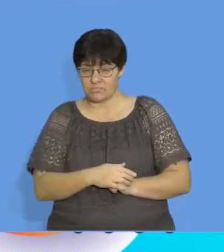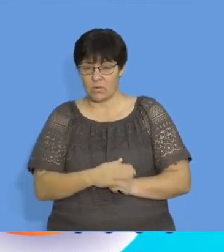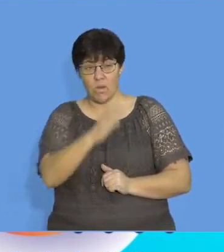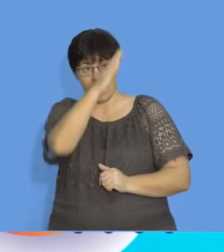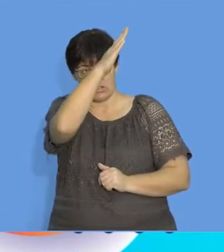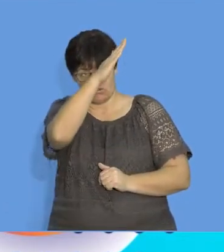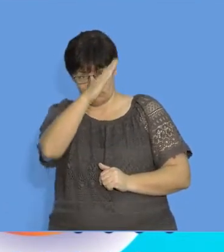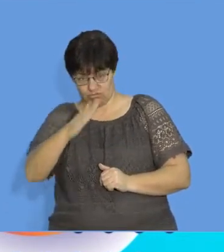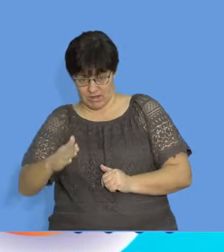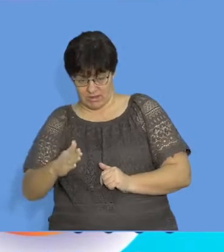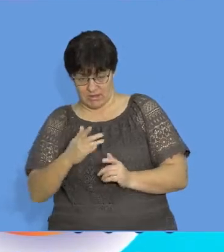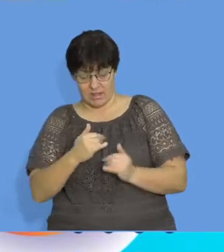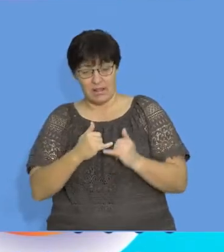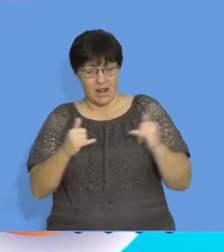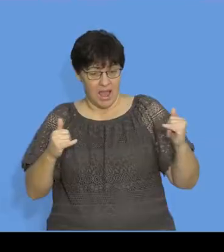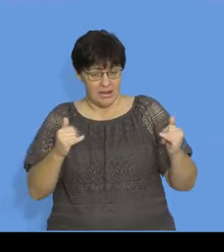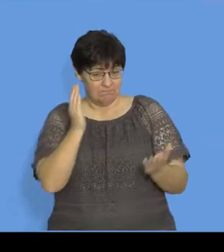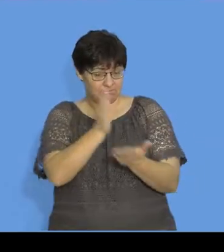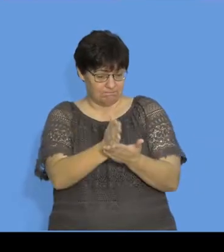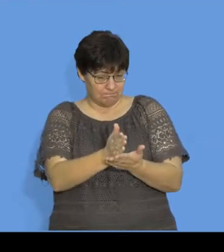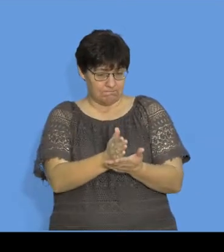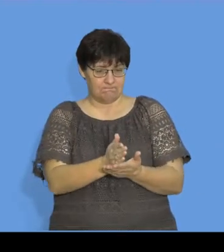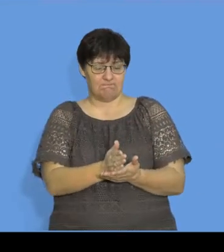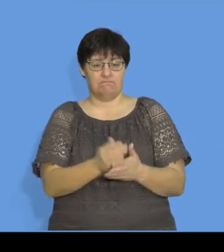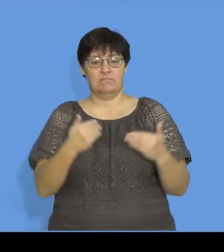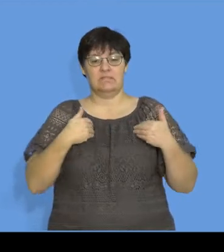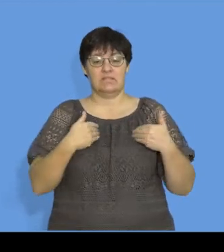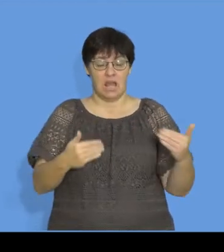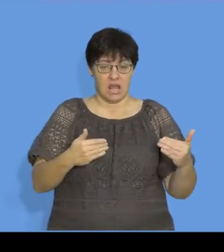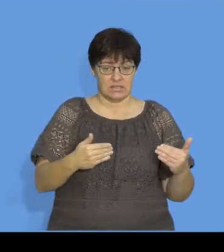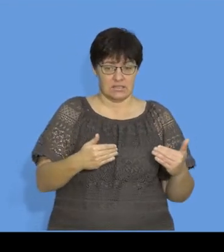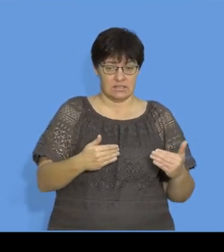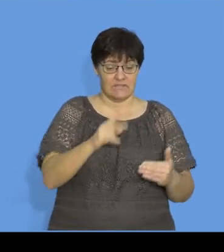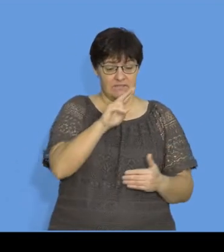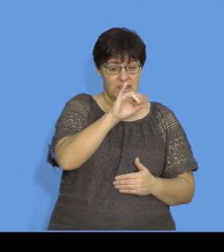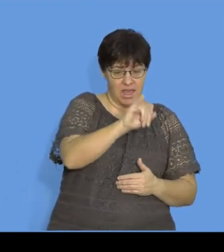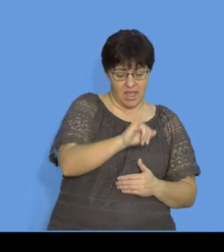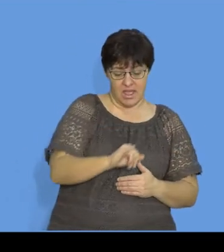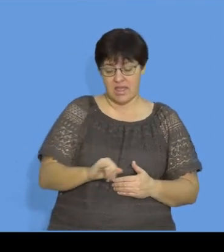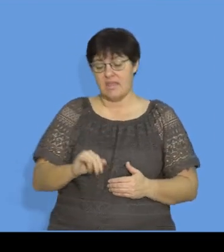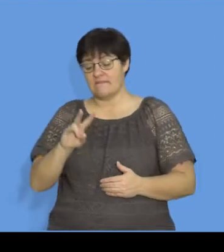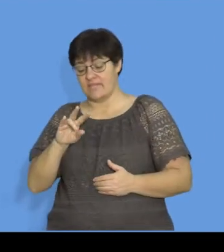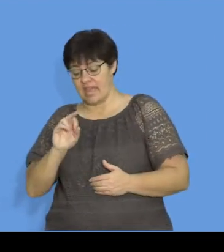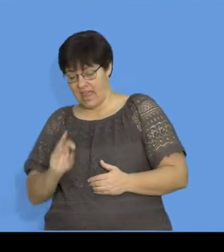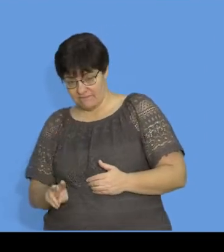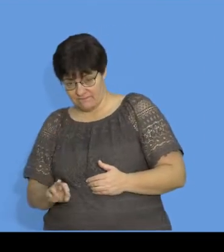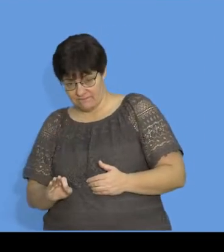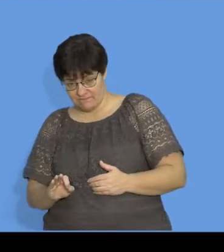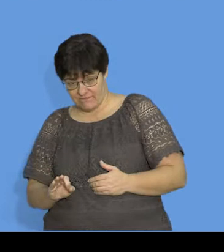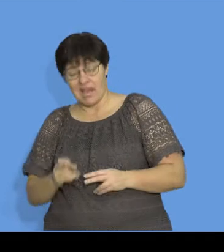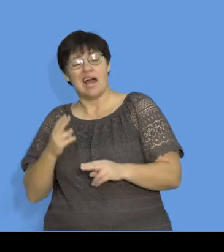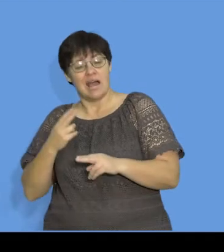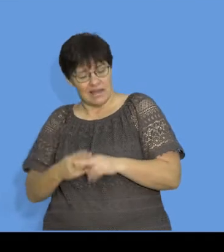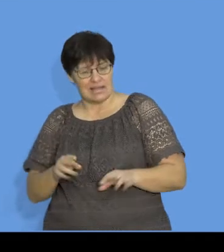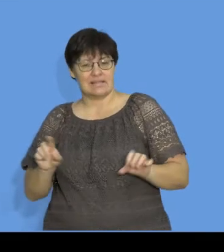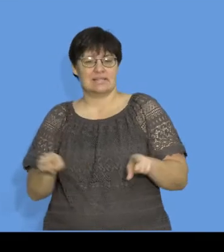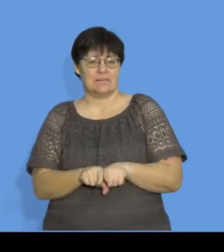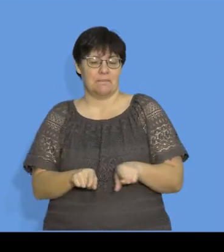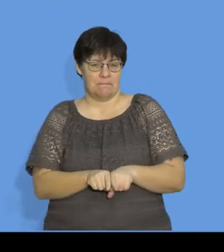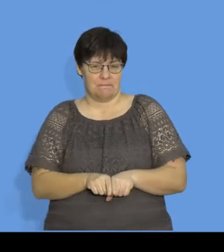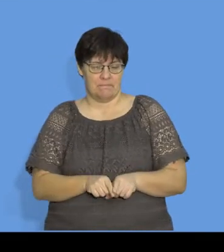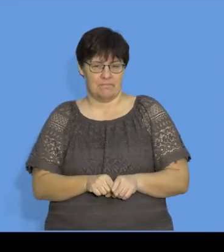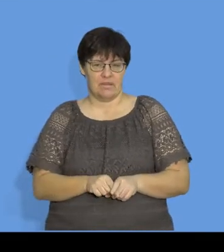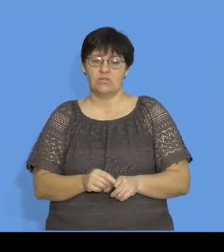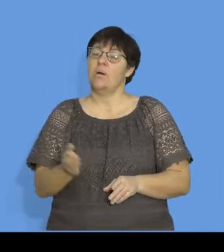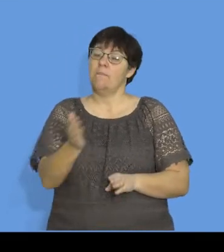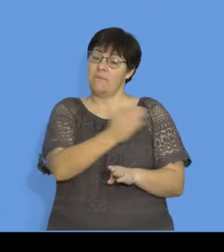that's a straight line, is his initial velocity and his final velocity are the same. So I can do exactly the same